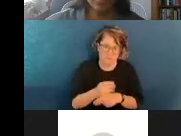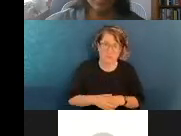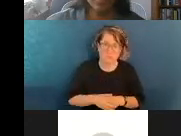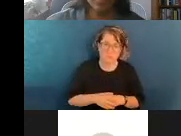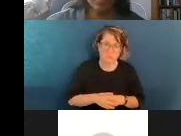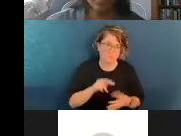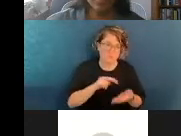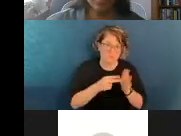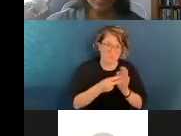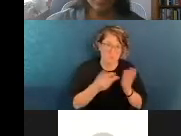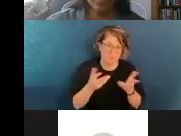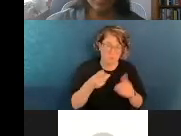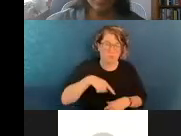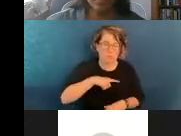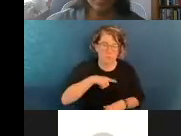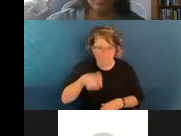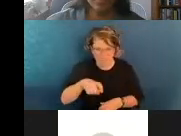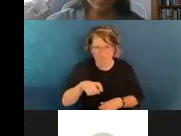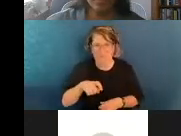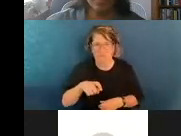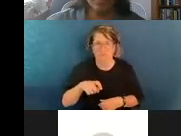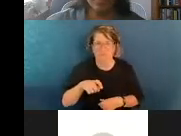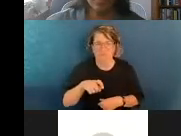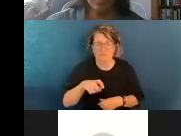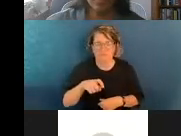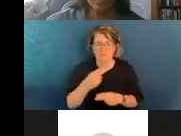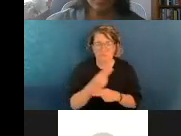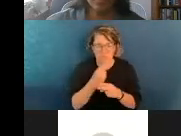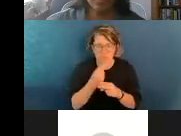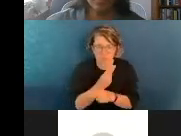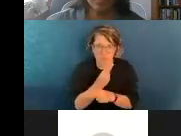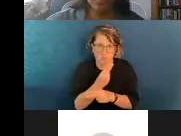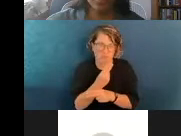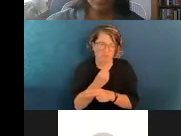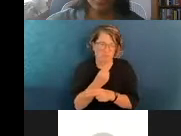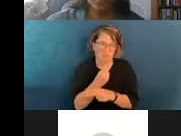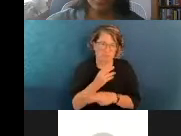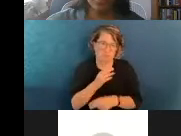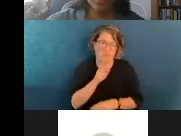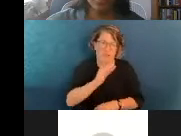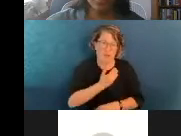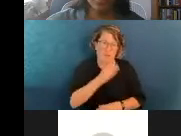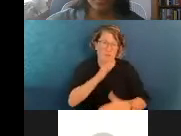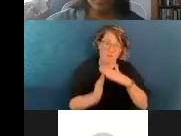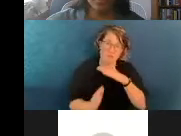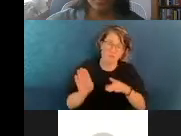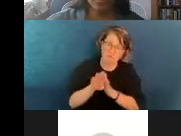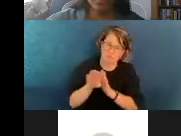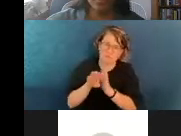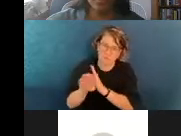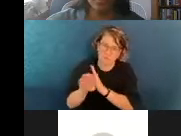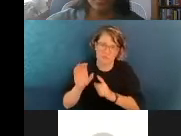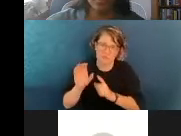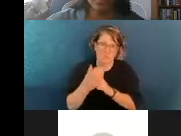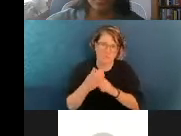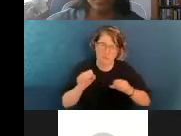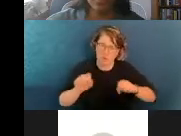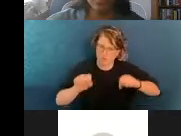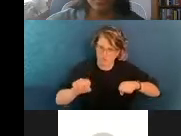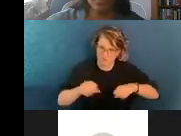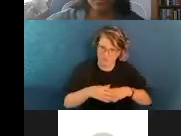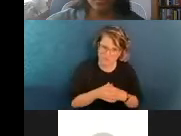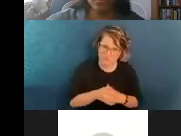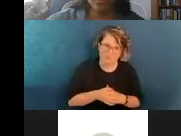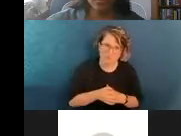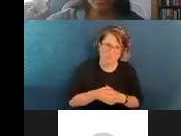cultural competence through humility. Along this journey, we begin to understand and appreciate